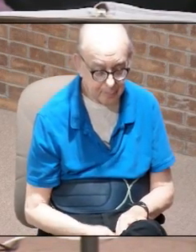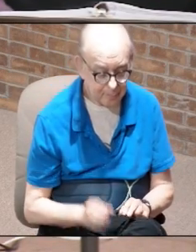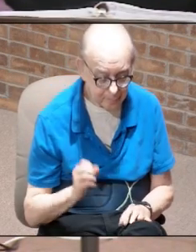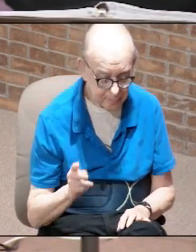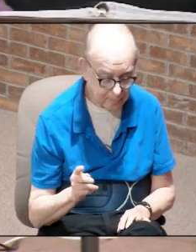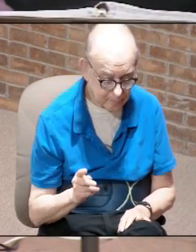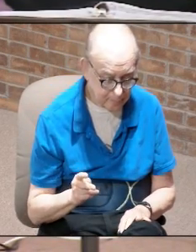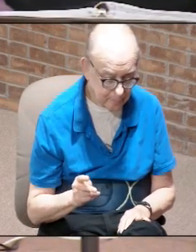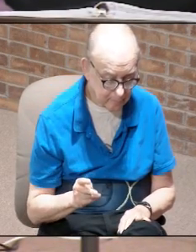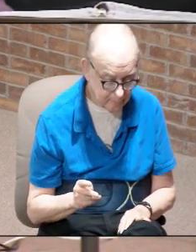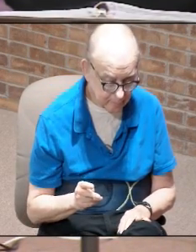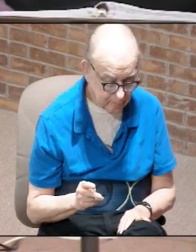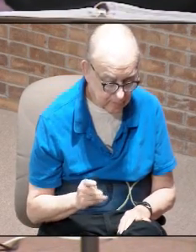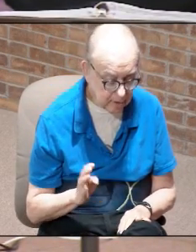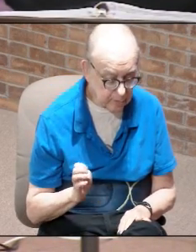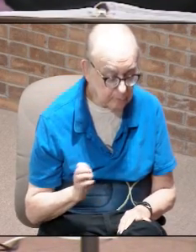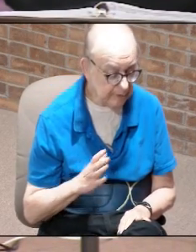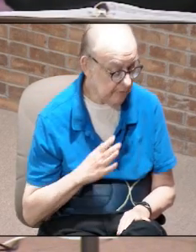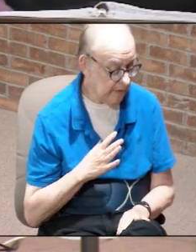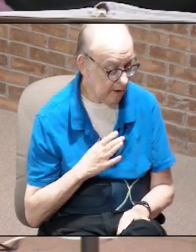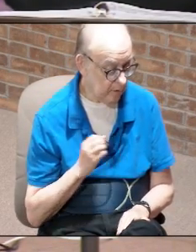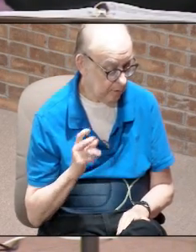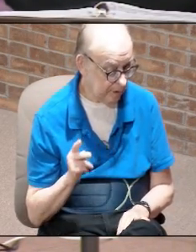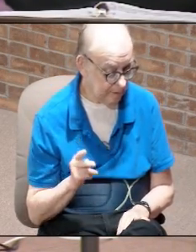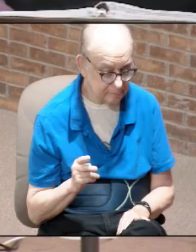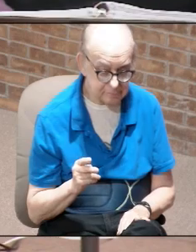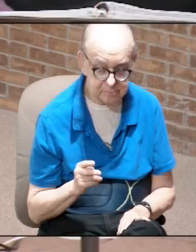Okay? And you'll be okay.